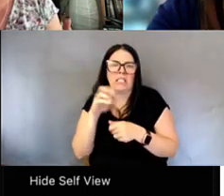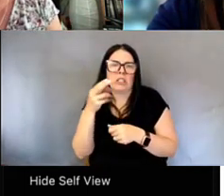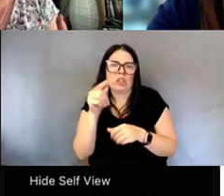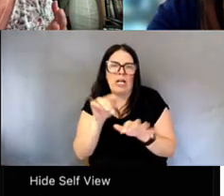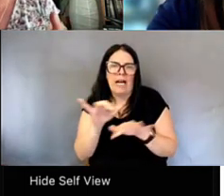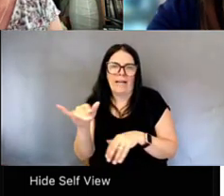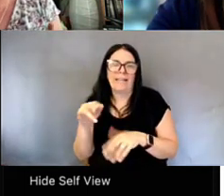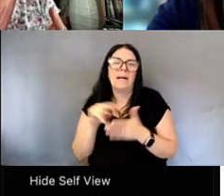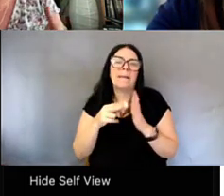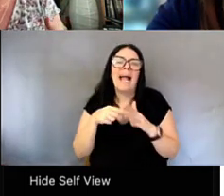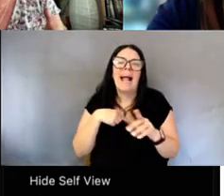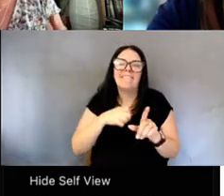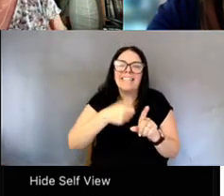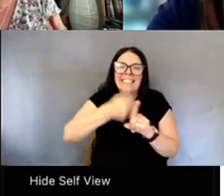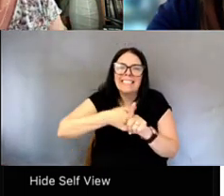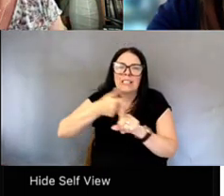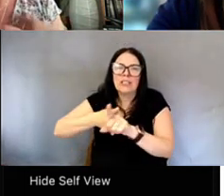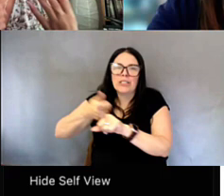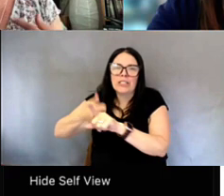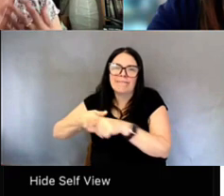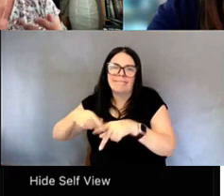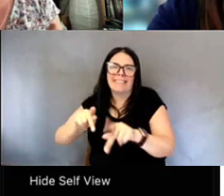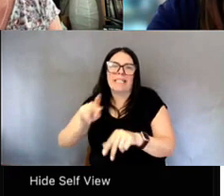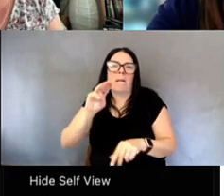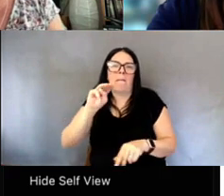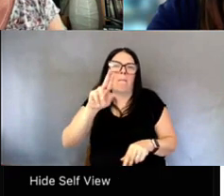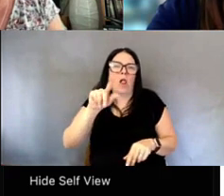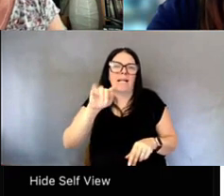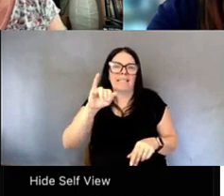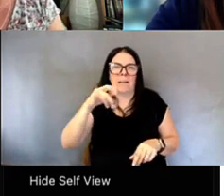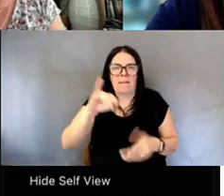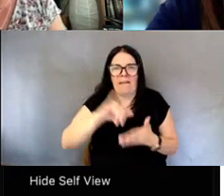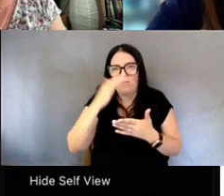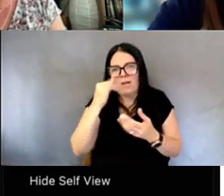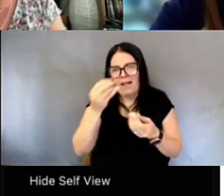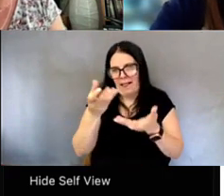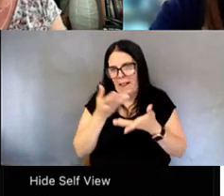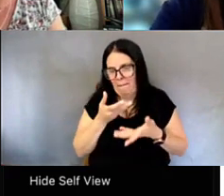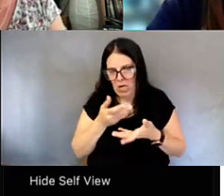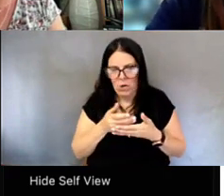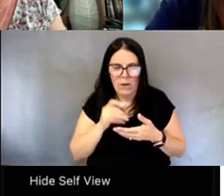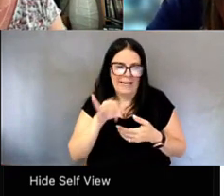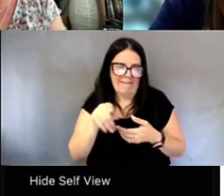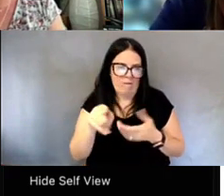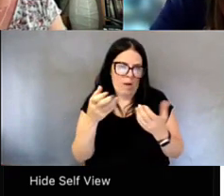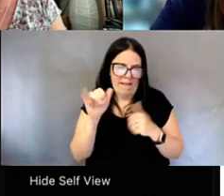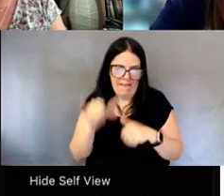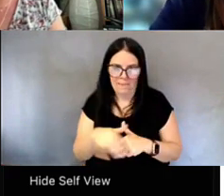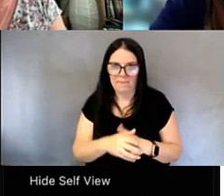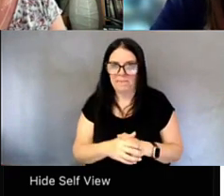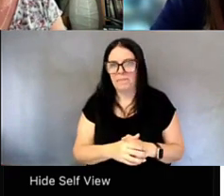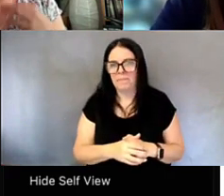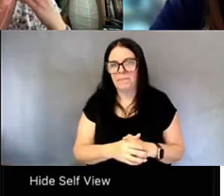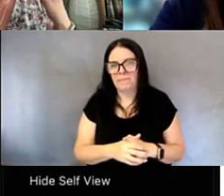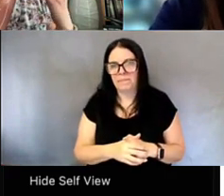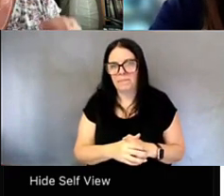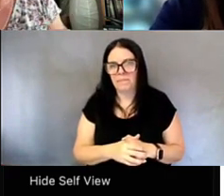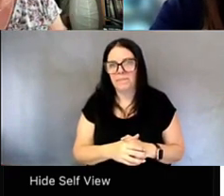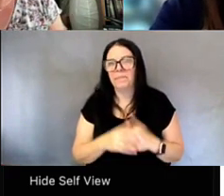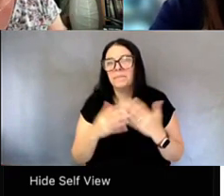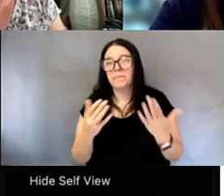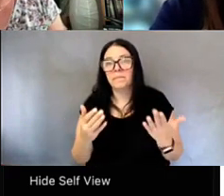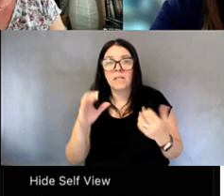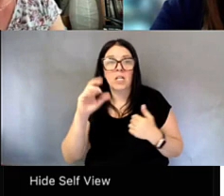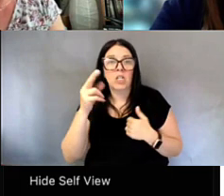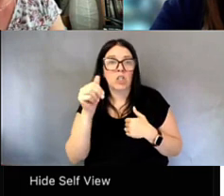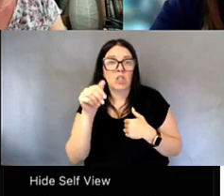enabled for each specific person. So that's why I'm asking you to let me know if that's something you would like me to use. Now, chat